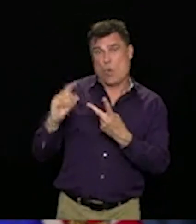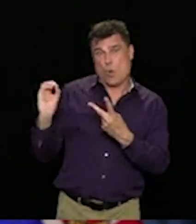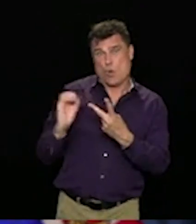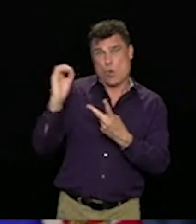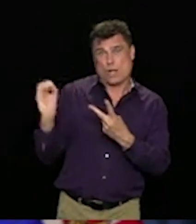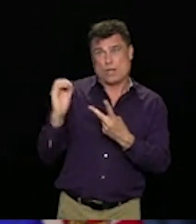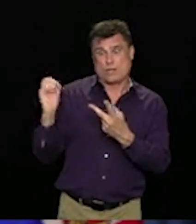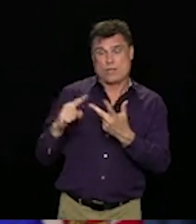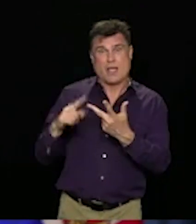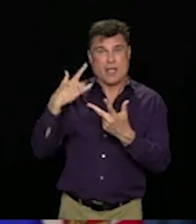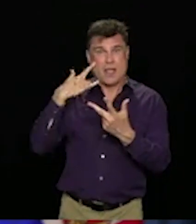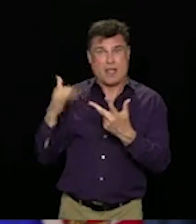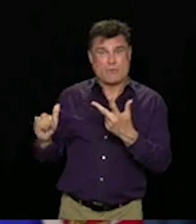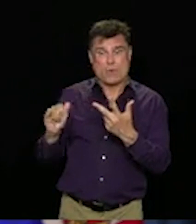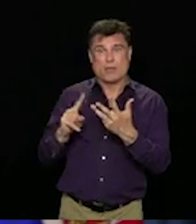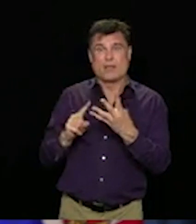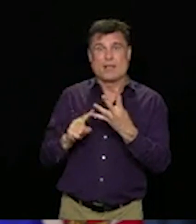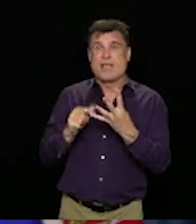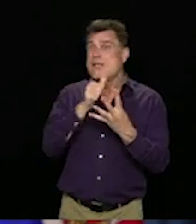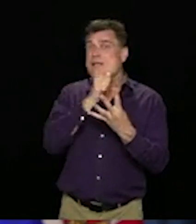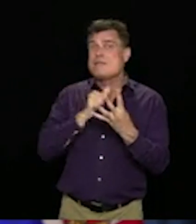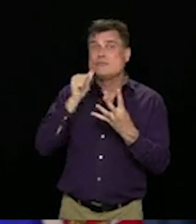in Arizona, in Nevada,